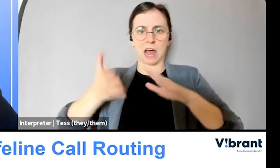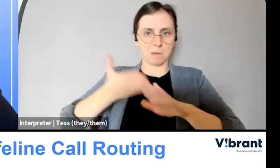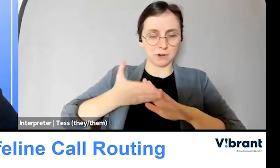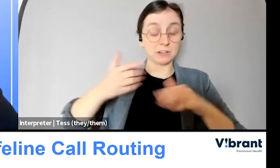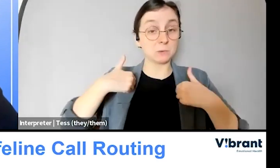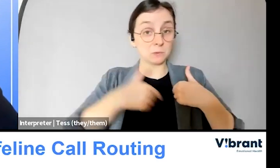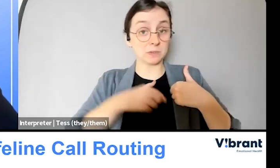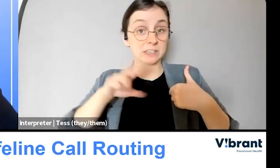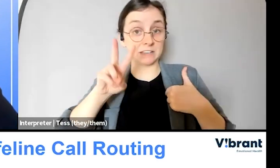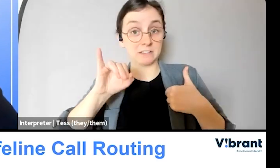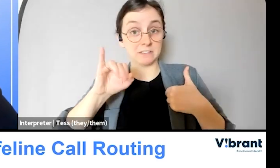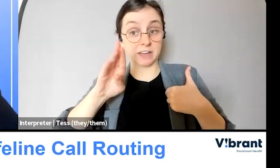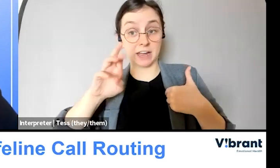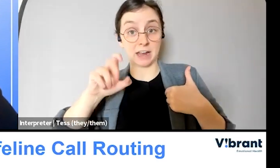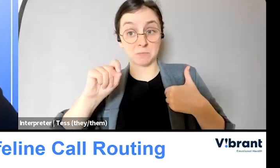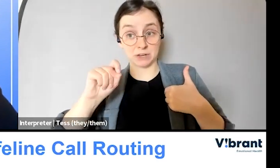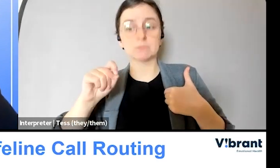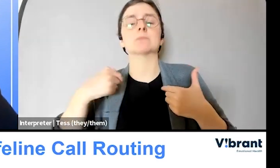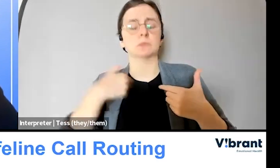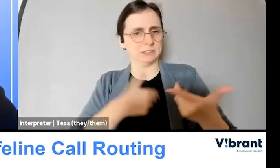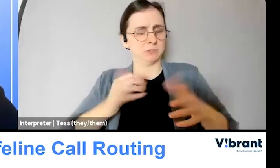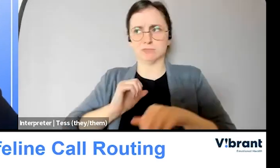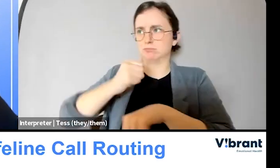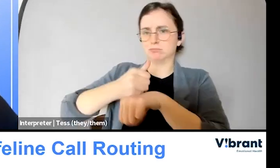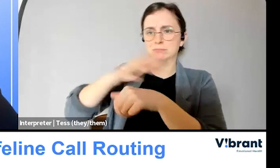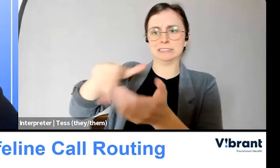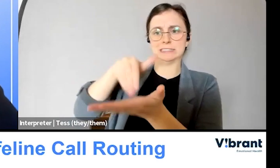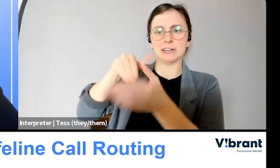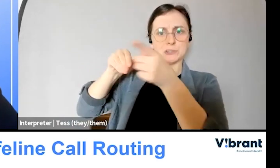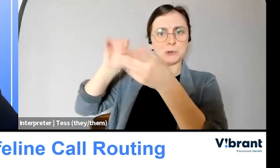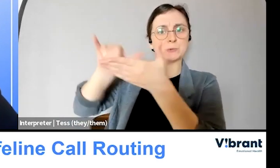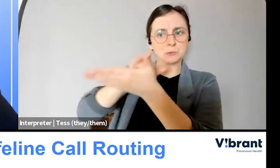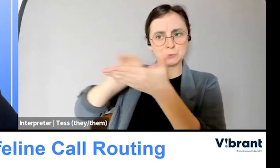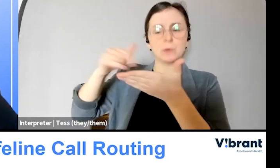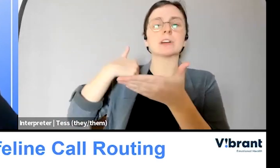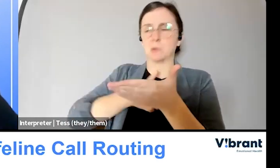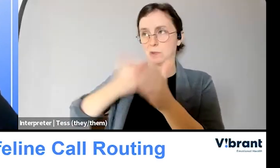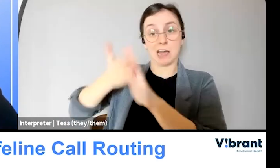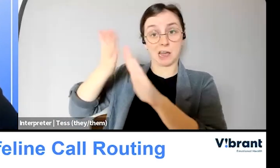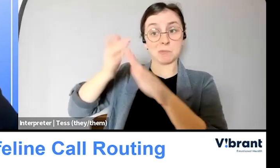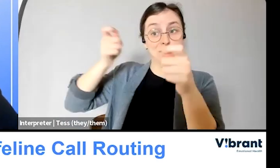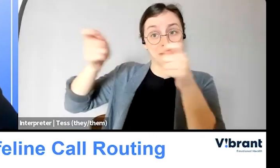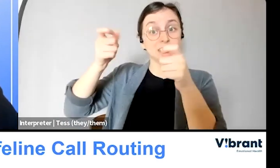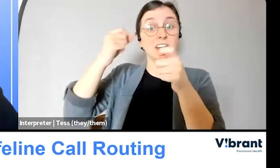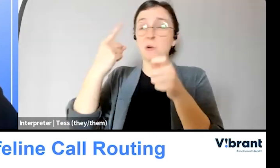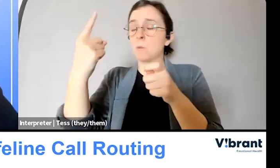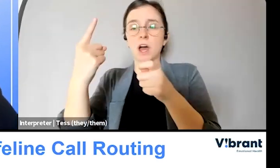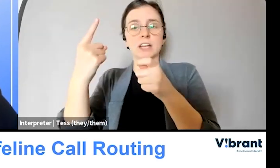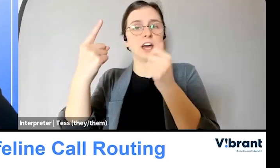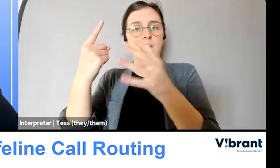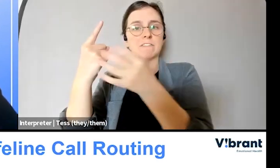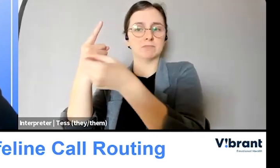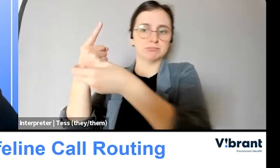we do operate a center based in New York, but that is just one out of that network of over 200.